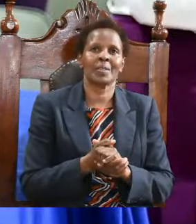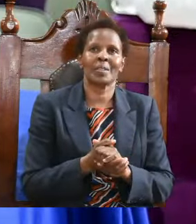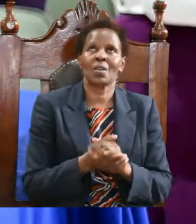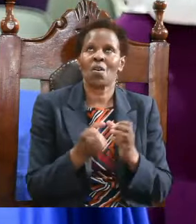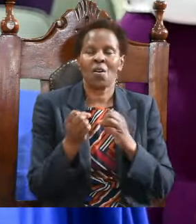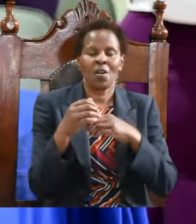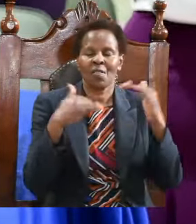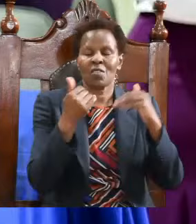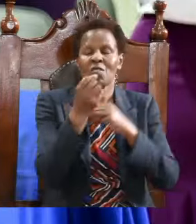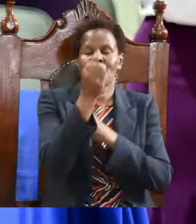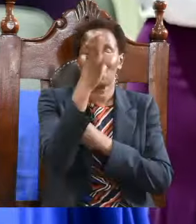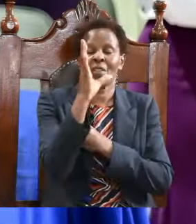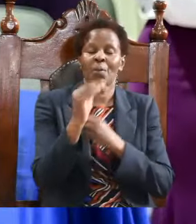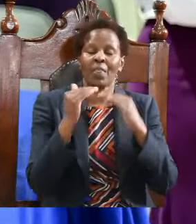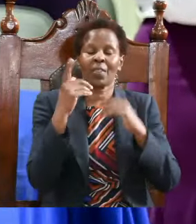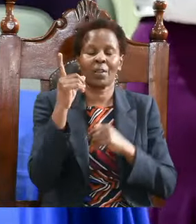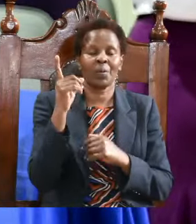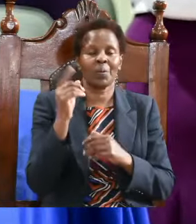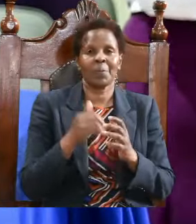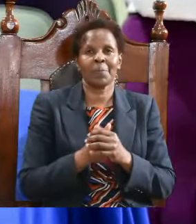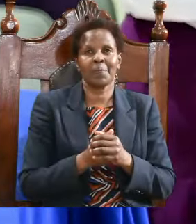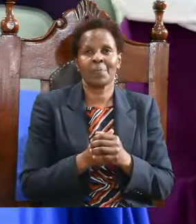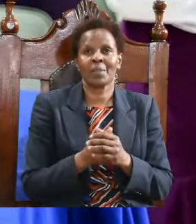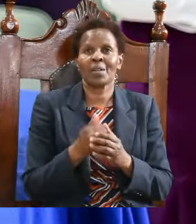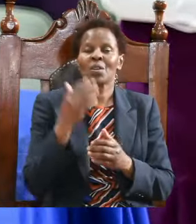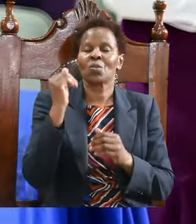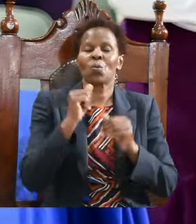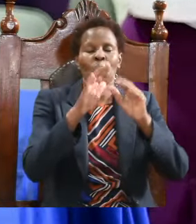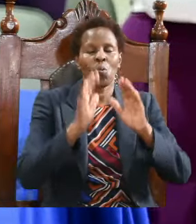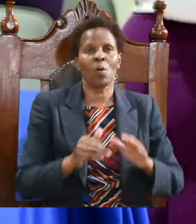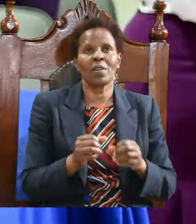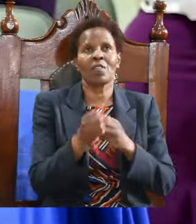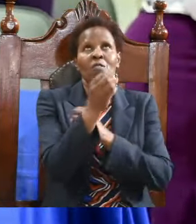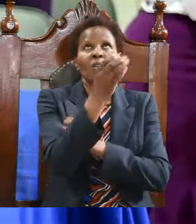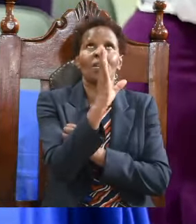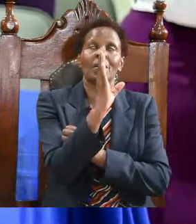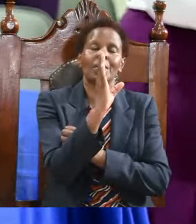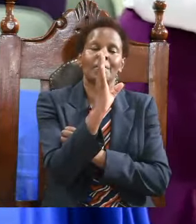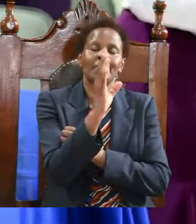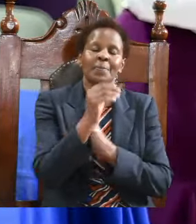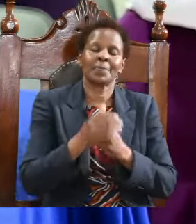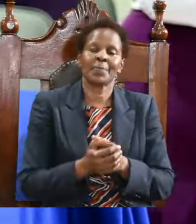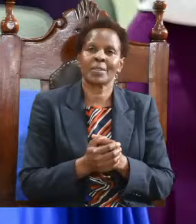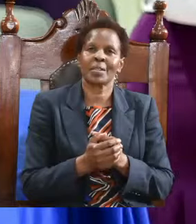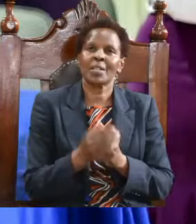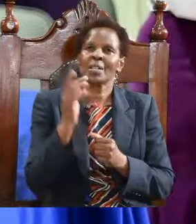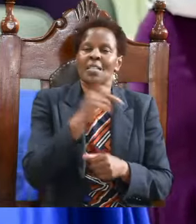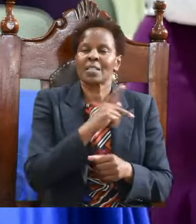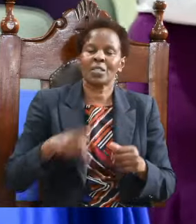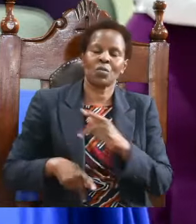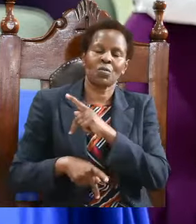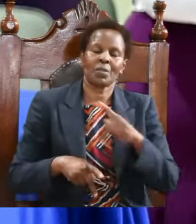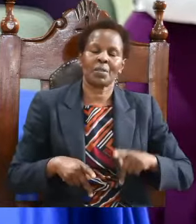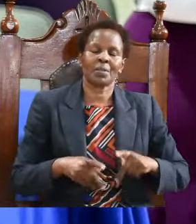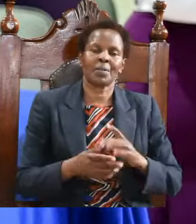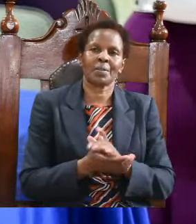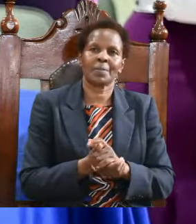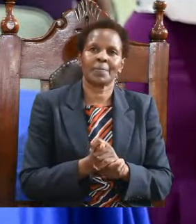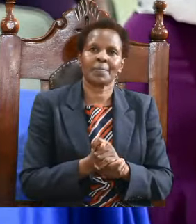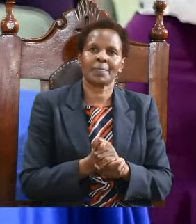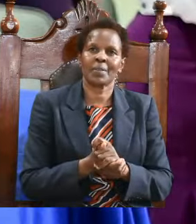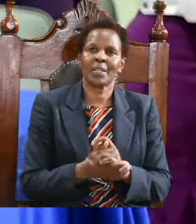Heavenly Father, we thank you. You are a wonderful Father. You are King of Kings.